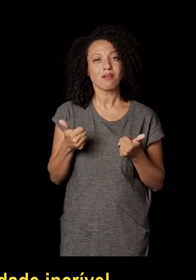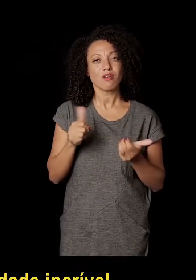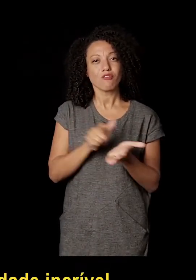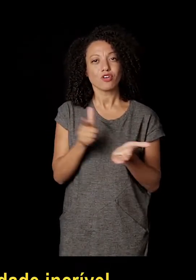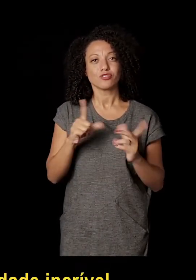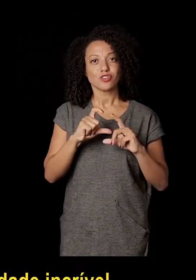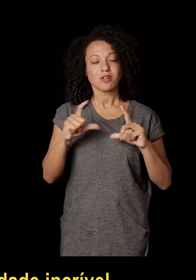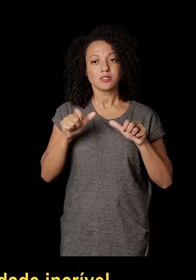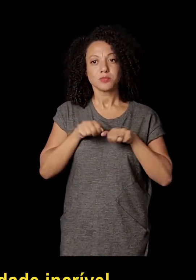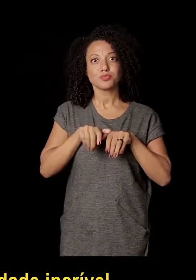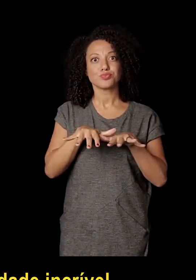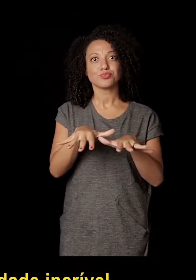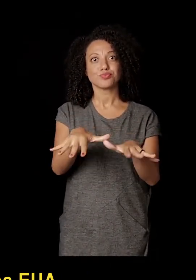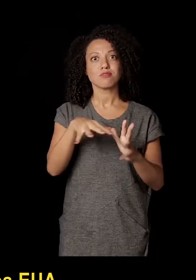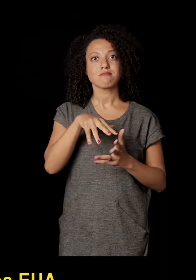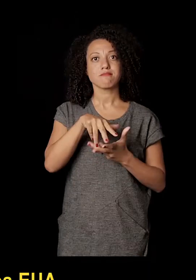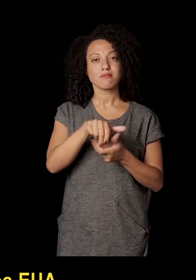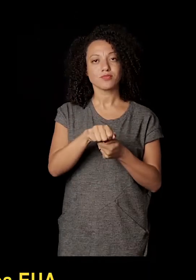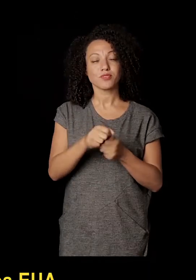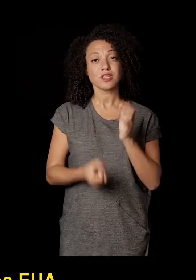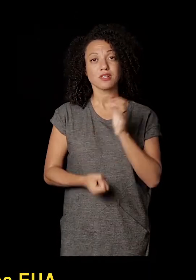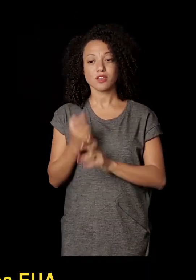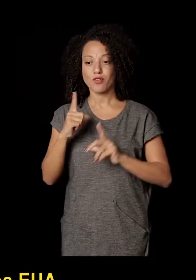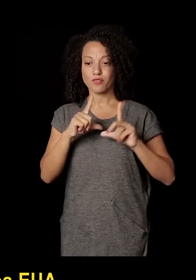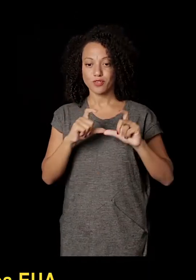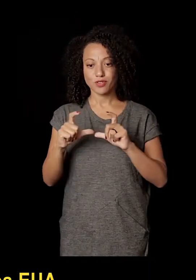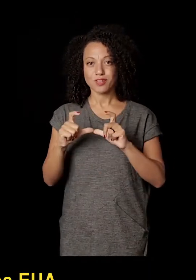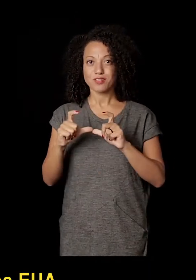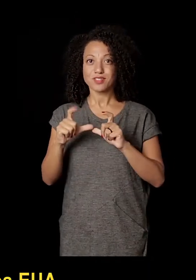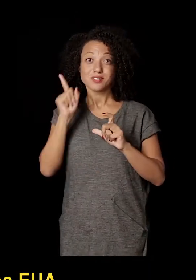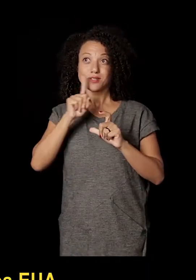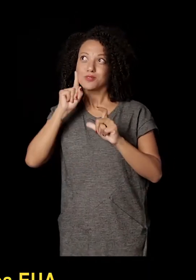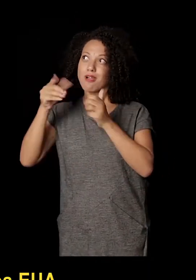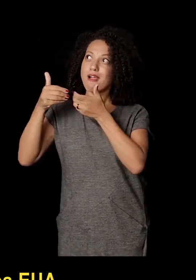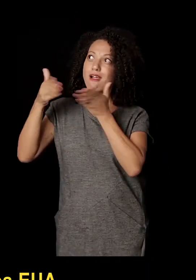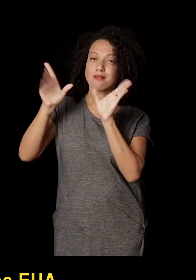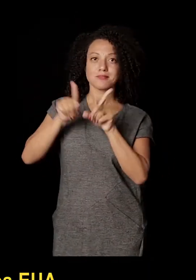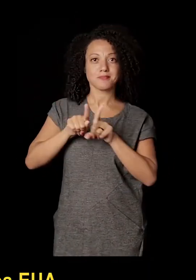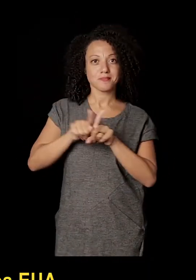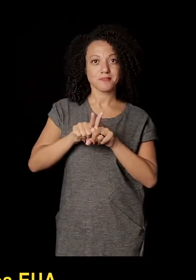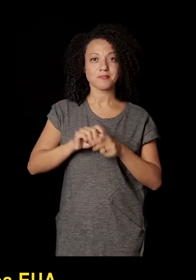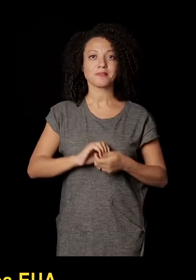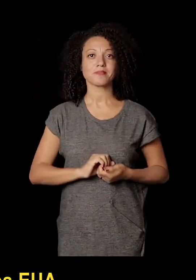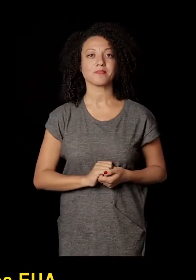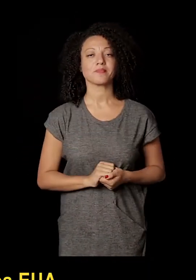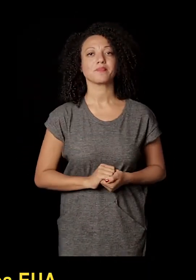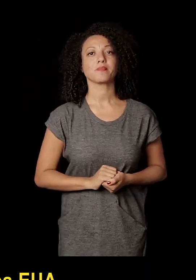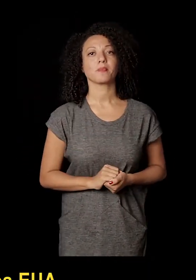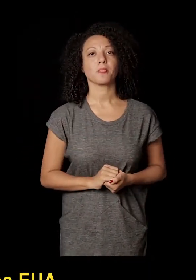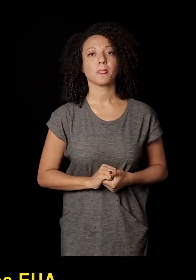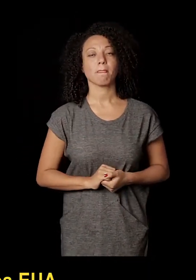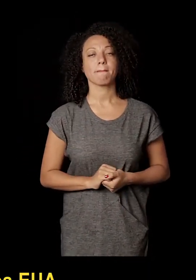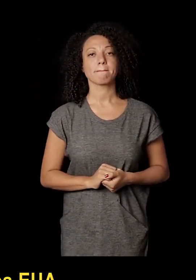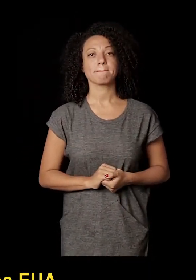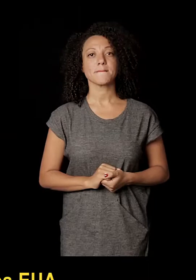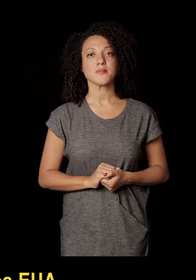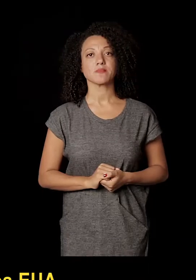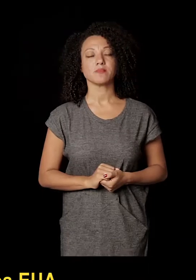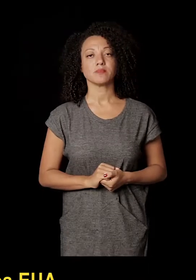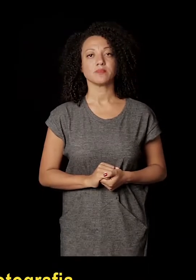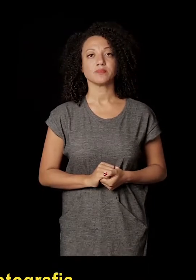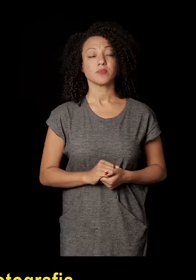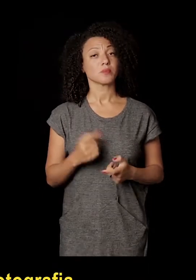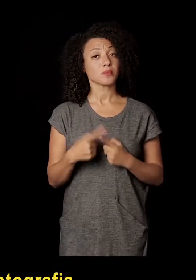for photojournalism and creative photography and opening up the